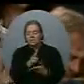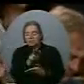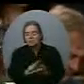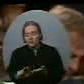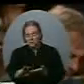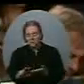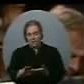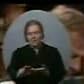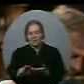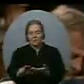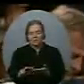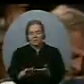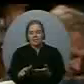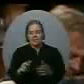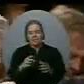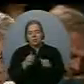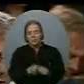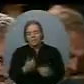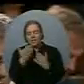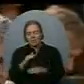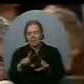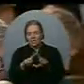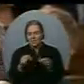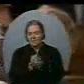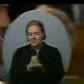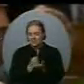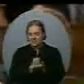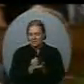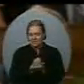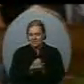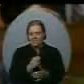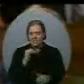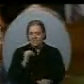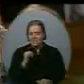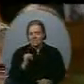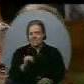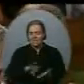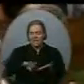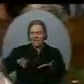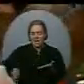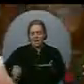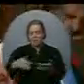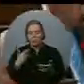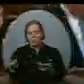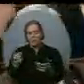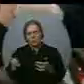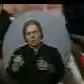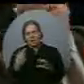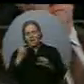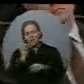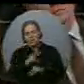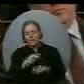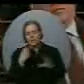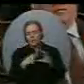bureaucrats? If this was really arm's length, why would he be sending BlackBerry messages promising to get cash in person? The Honourable Minister of